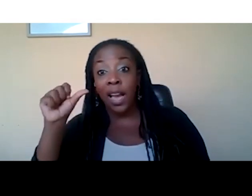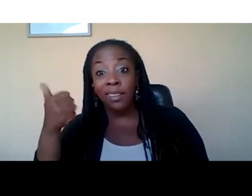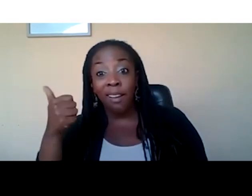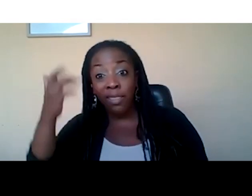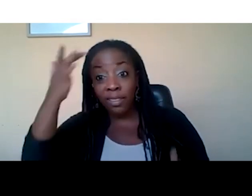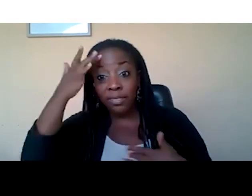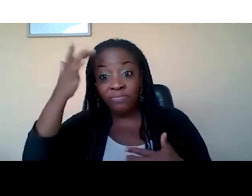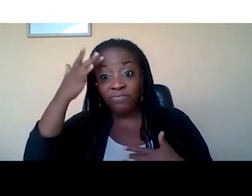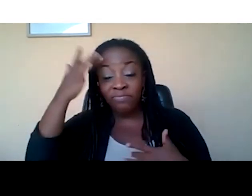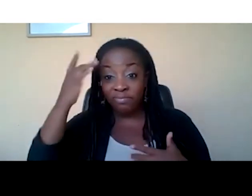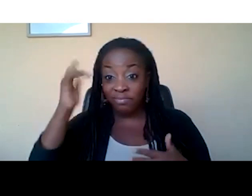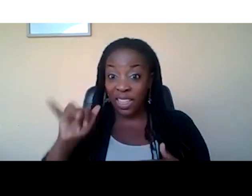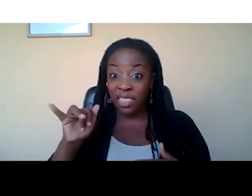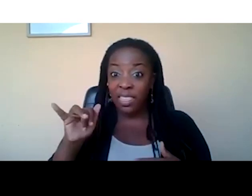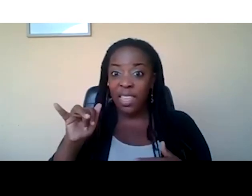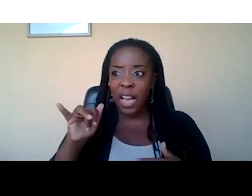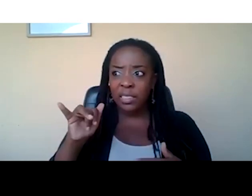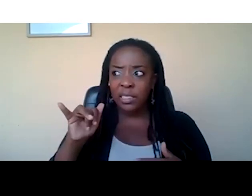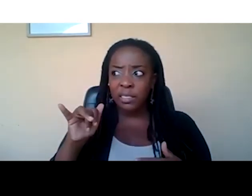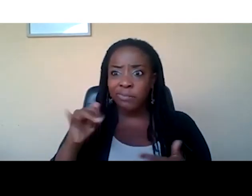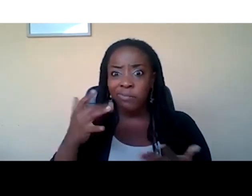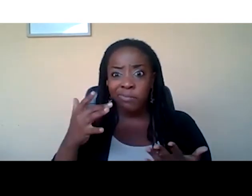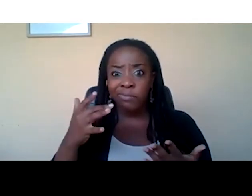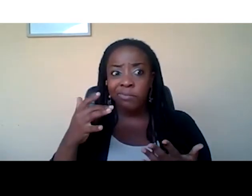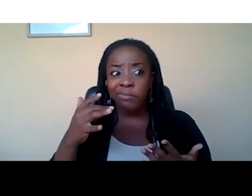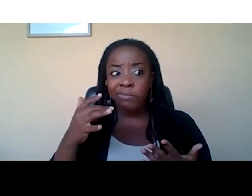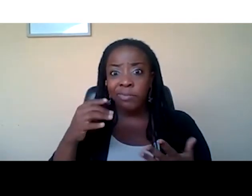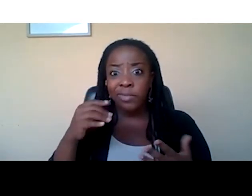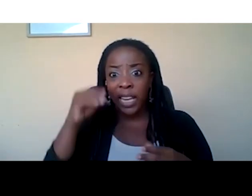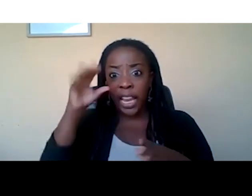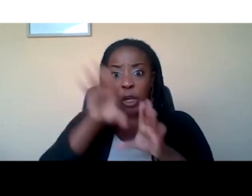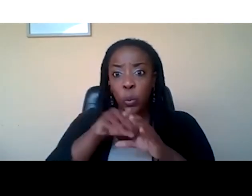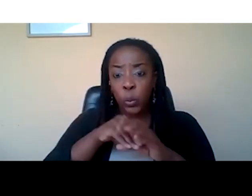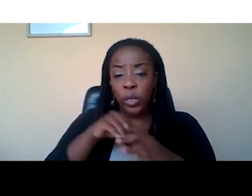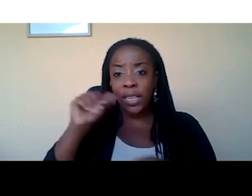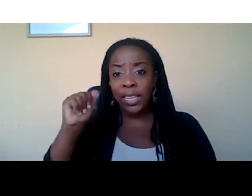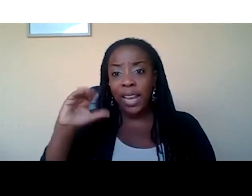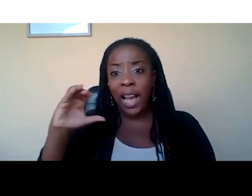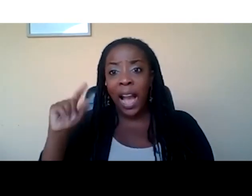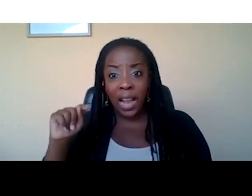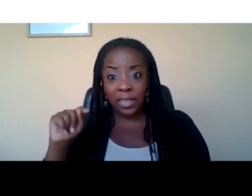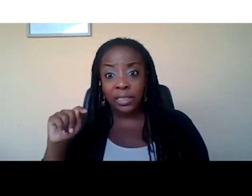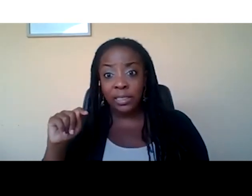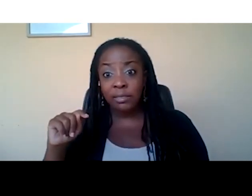considered disabilities under our act? And would those persons be able to register?